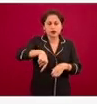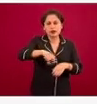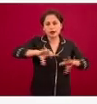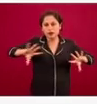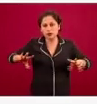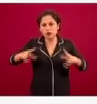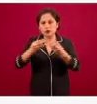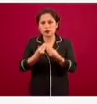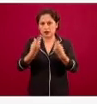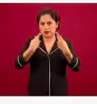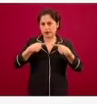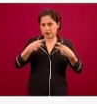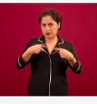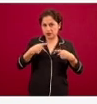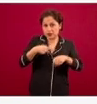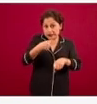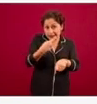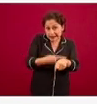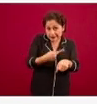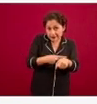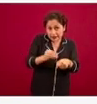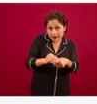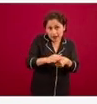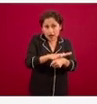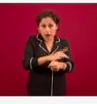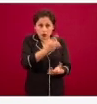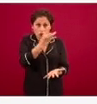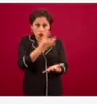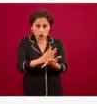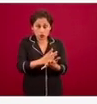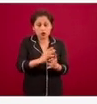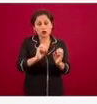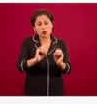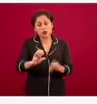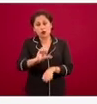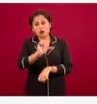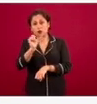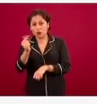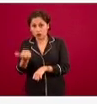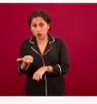are variations, and also as related to the